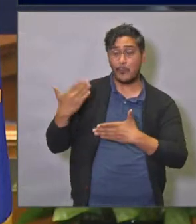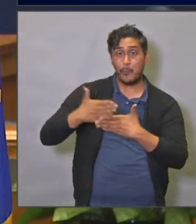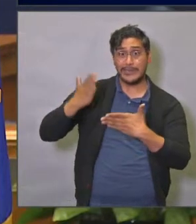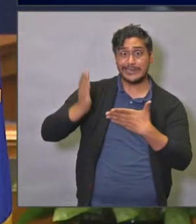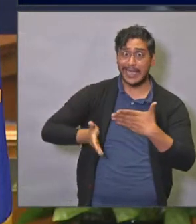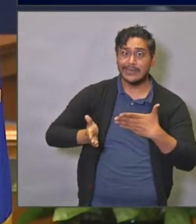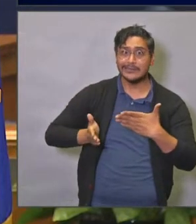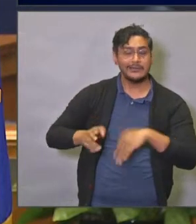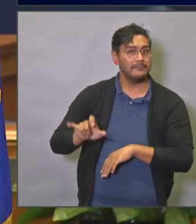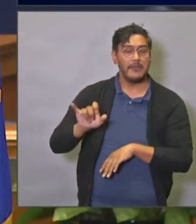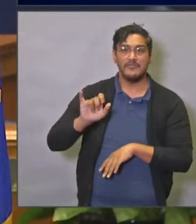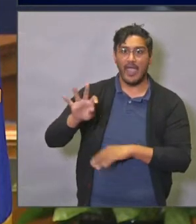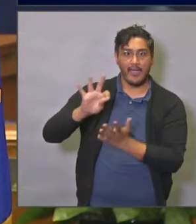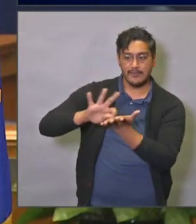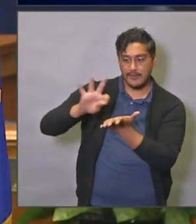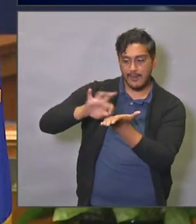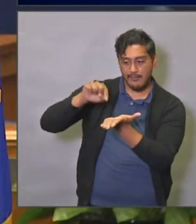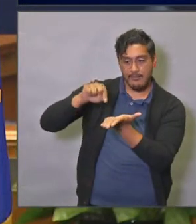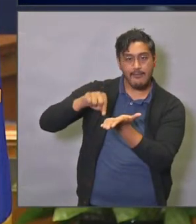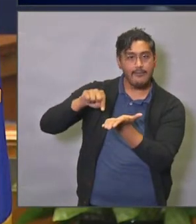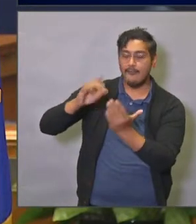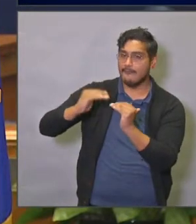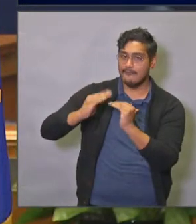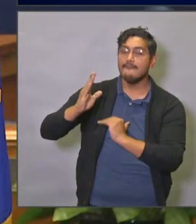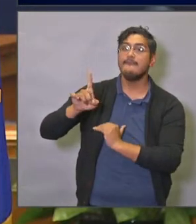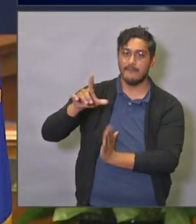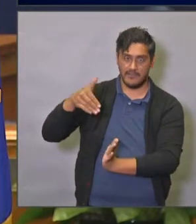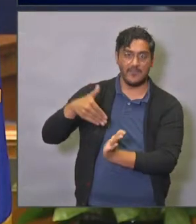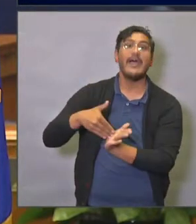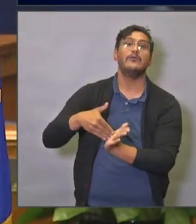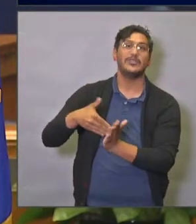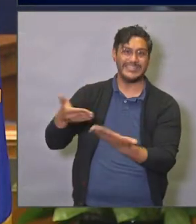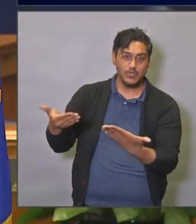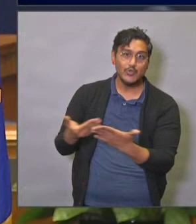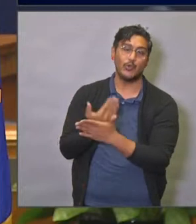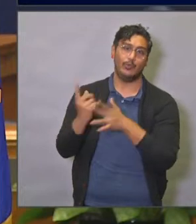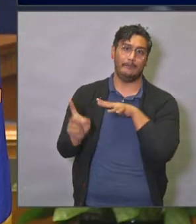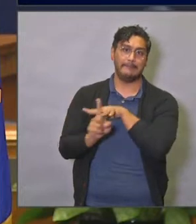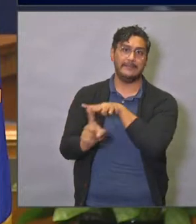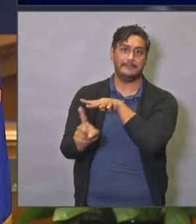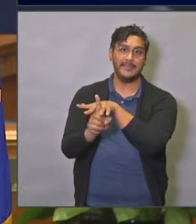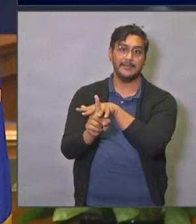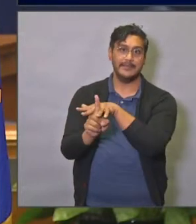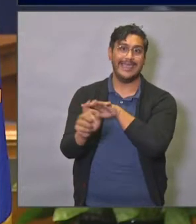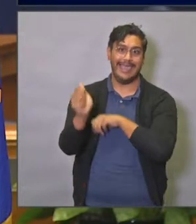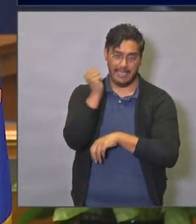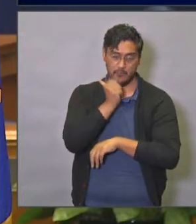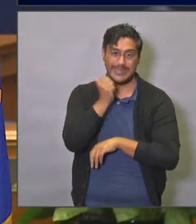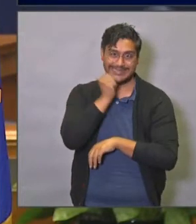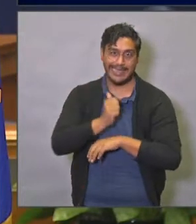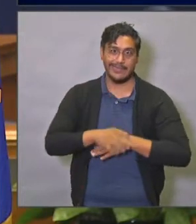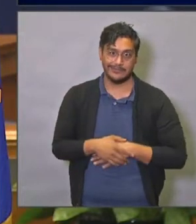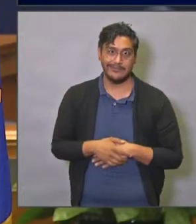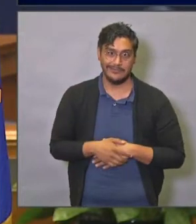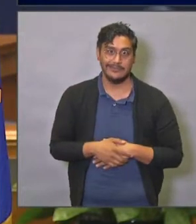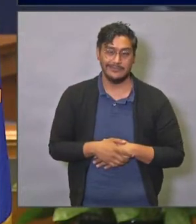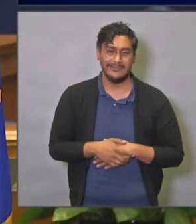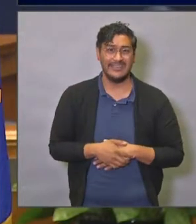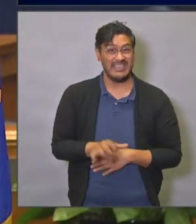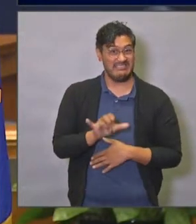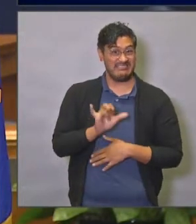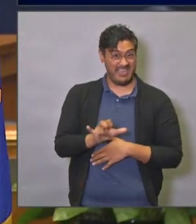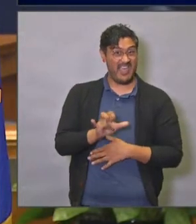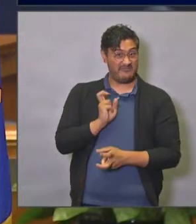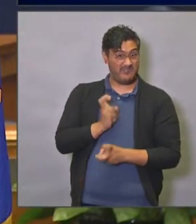with a count that was always over 1,000 new cases per day, which would make it hard for us to get into